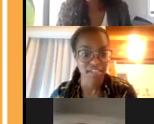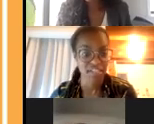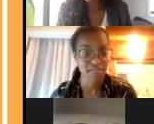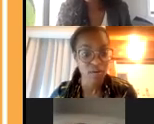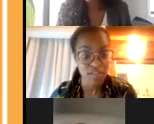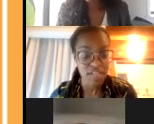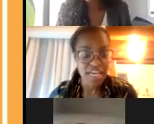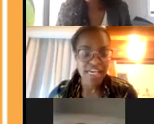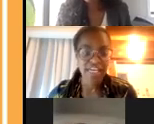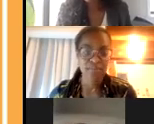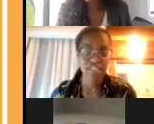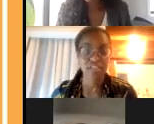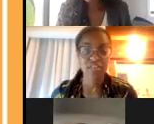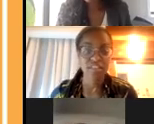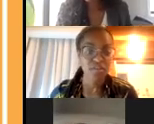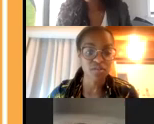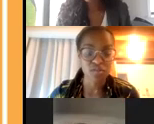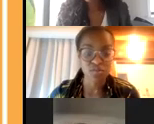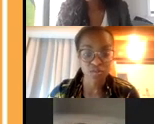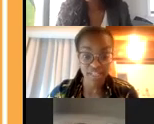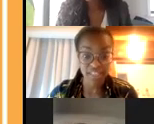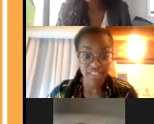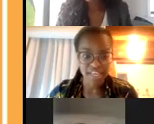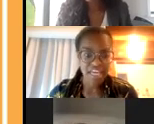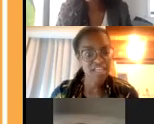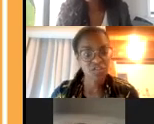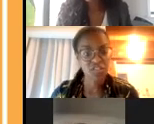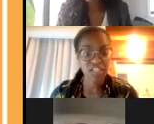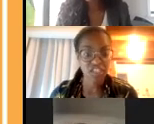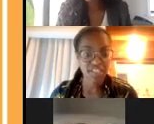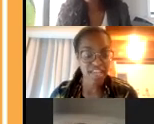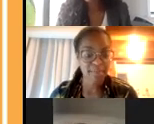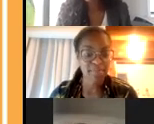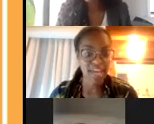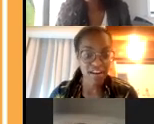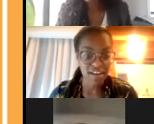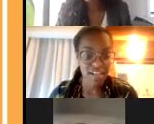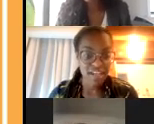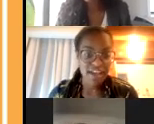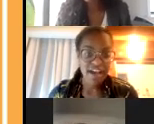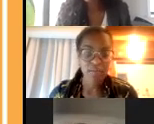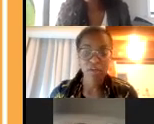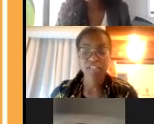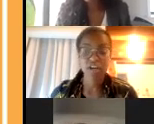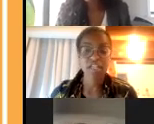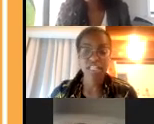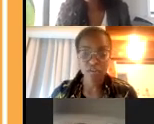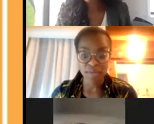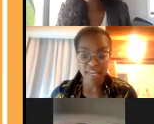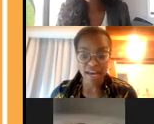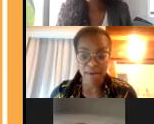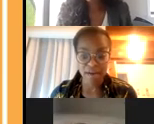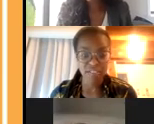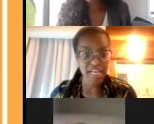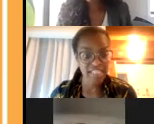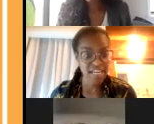and parenting folks, and particularly those who use drugs. An introduction into CAPTA CARA. We're going to talk a little